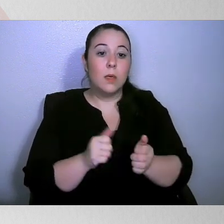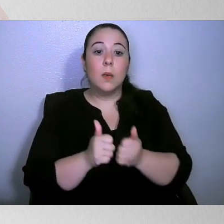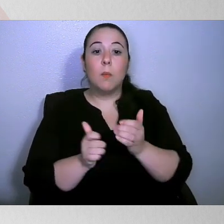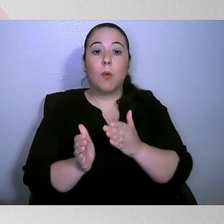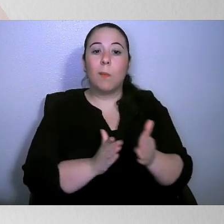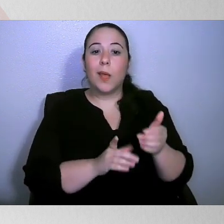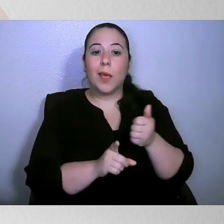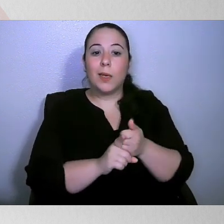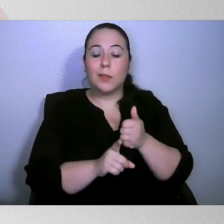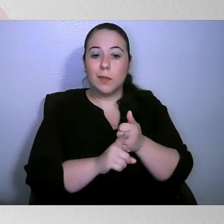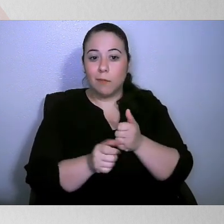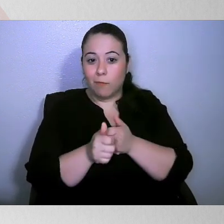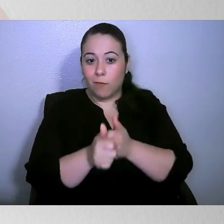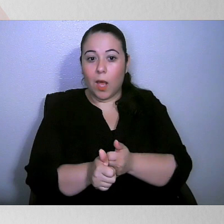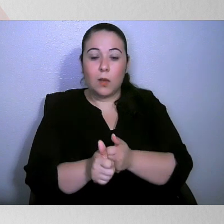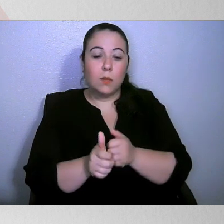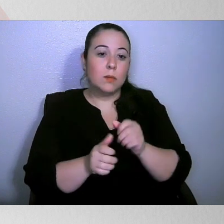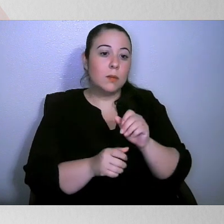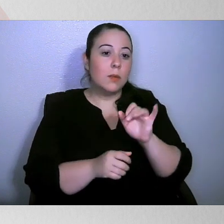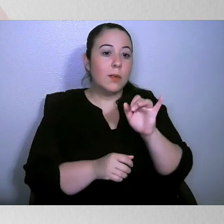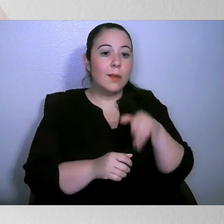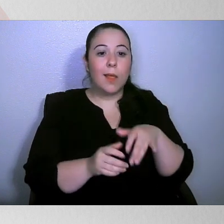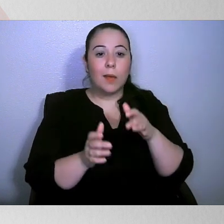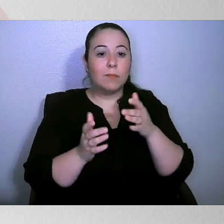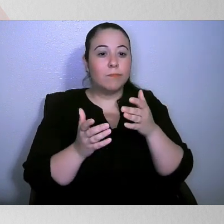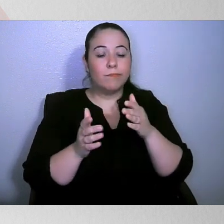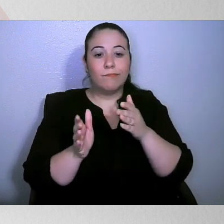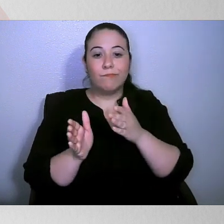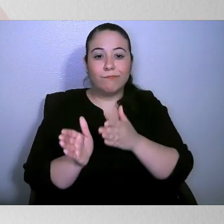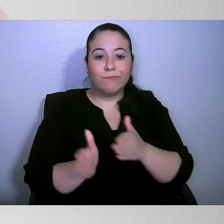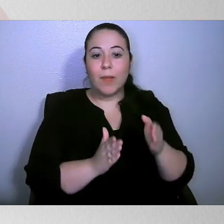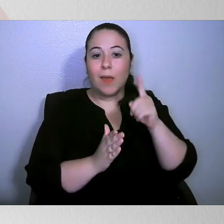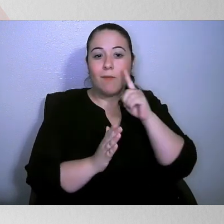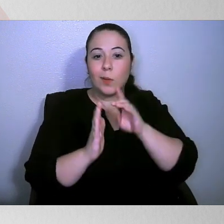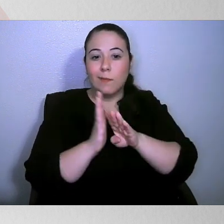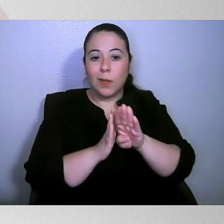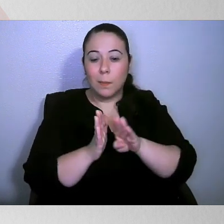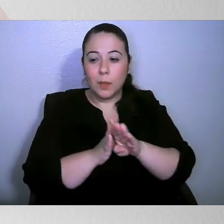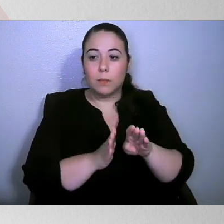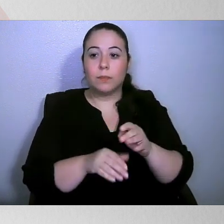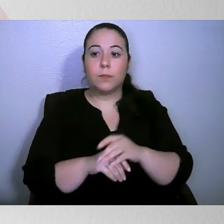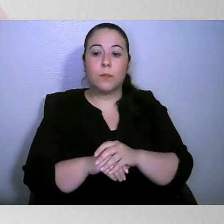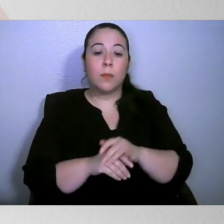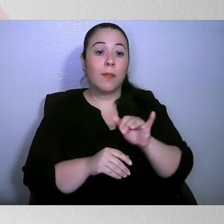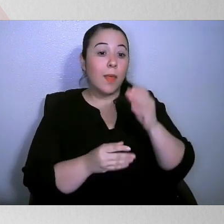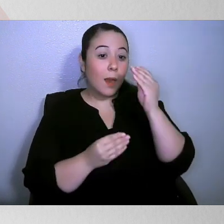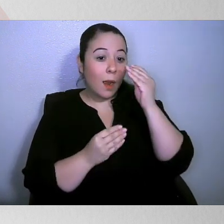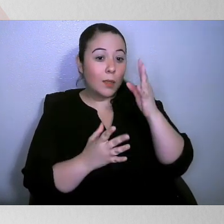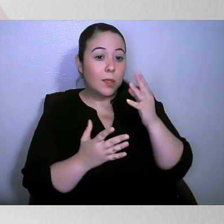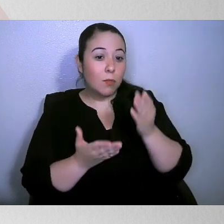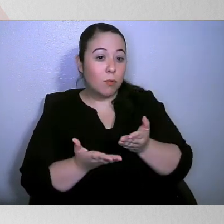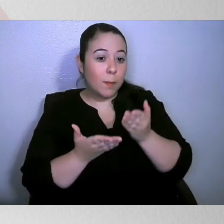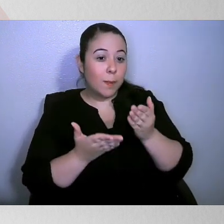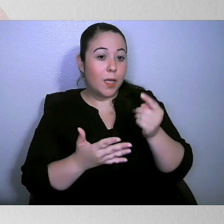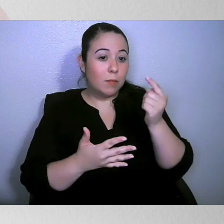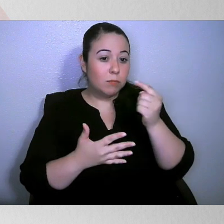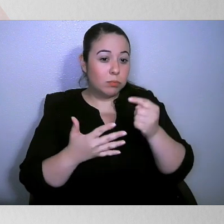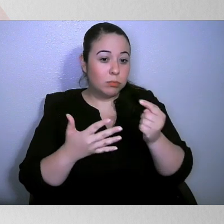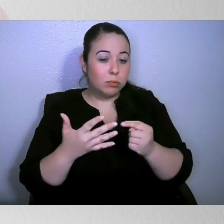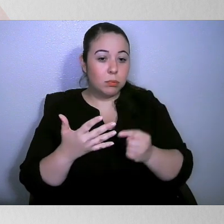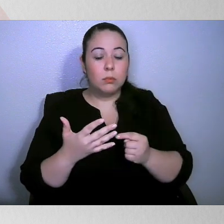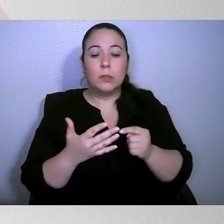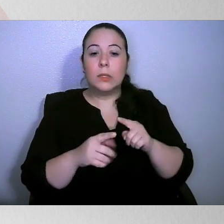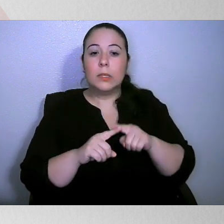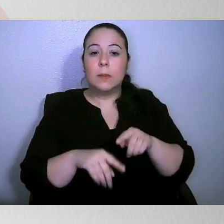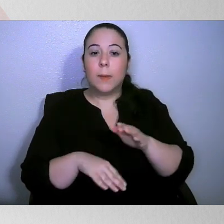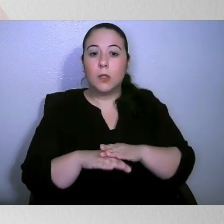framework, which outlines concepts that will shape development in this area. The content and recommendations for each topic is based on input received from the